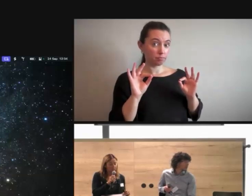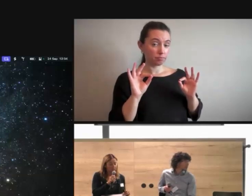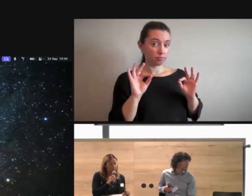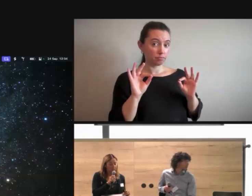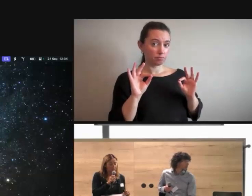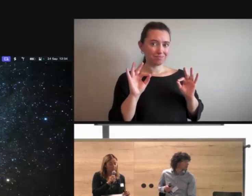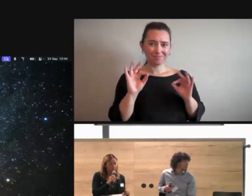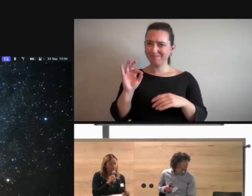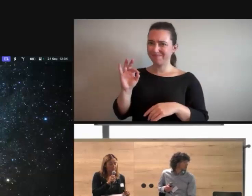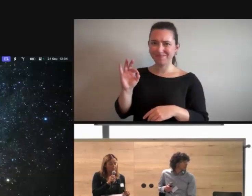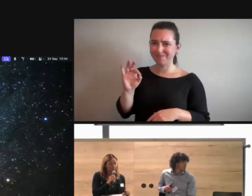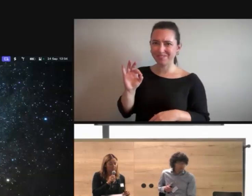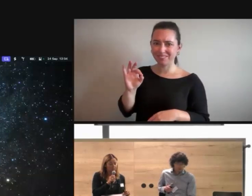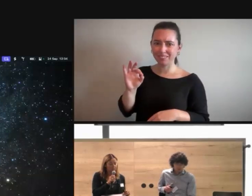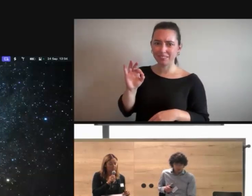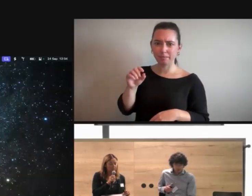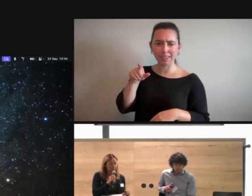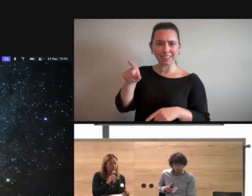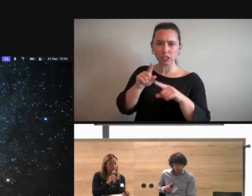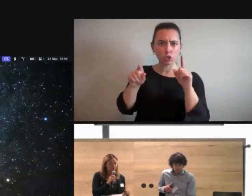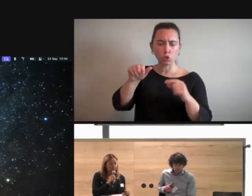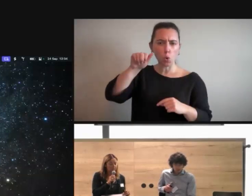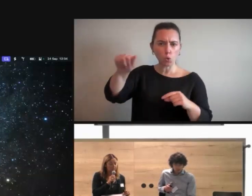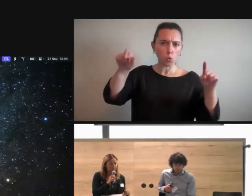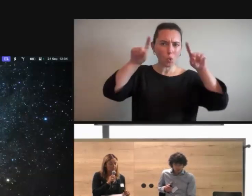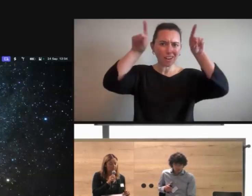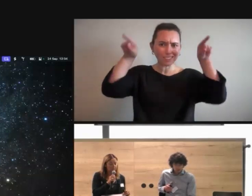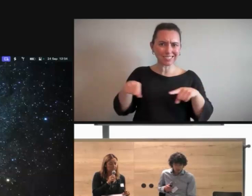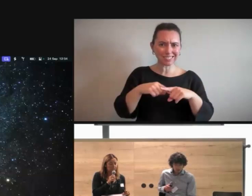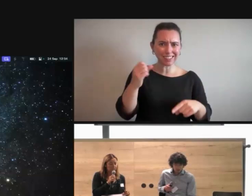Yeah, I don't know if but that's not your slides.